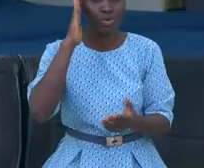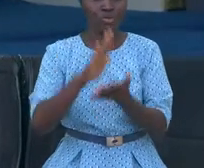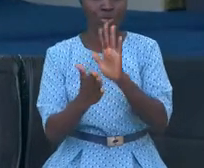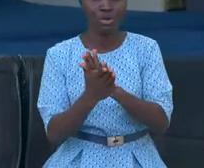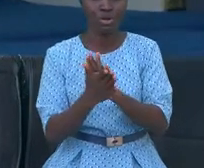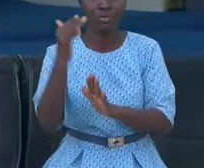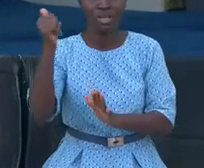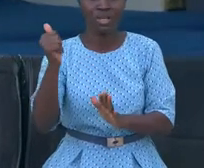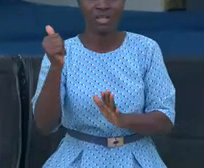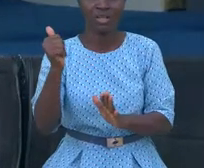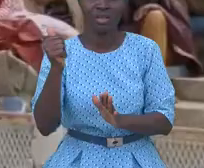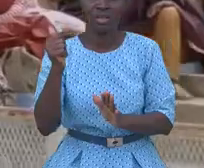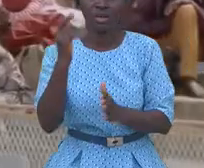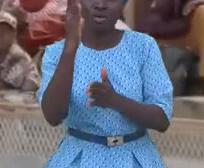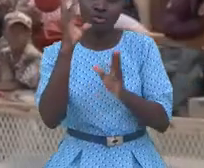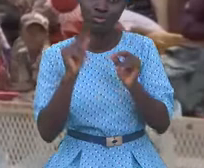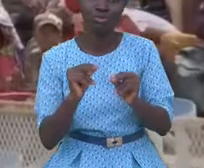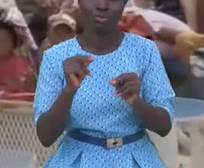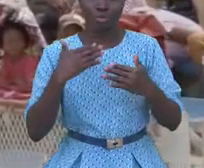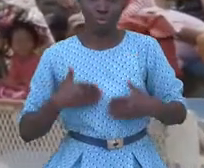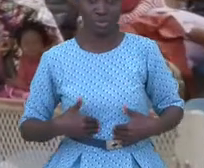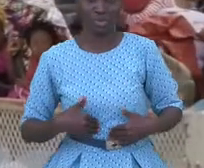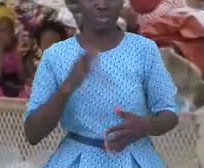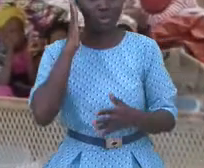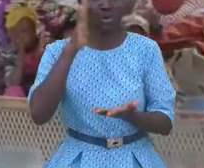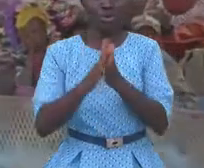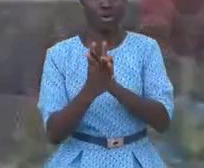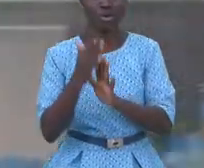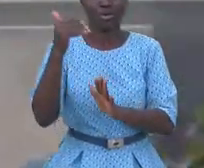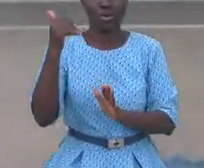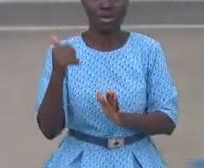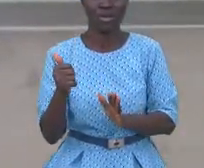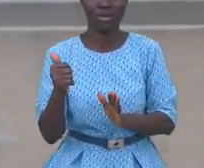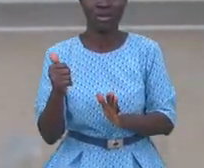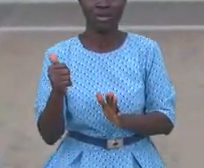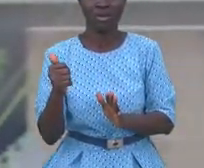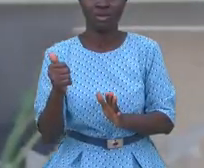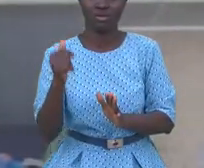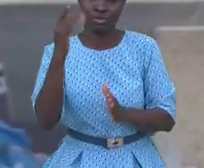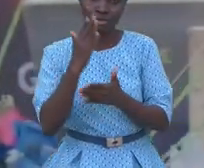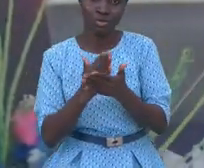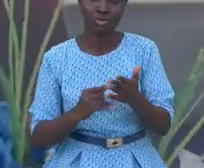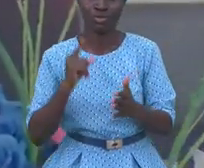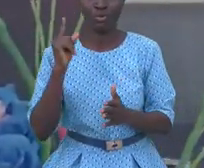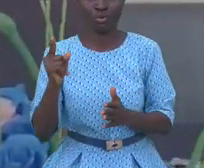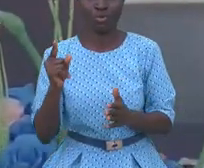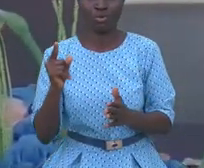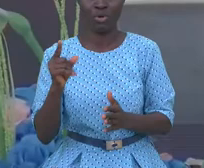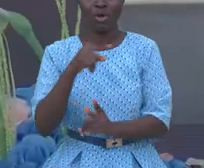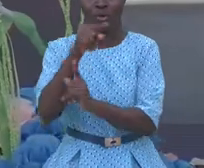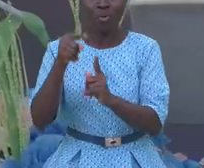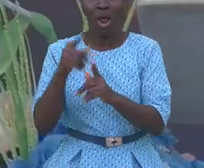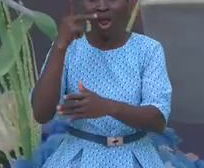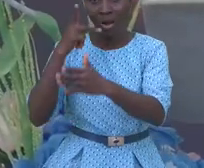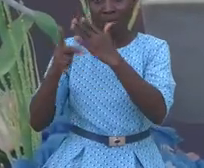I didn't hear you now. When I prophesy to your life, you must accept the prophecy. And you